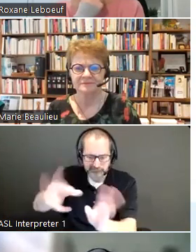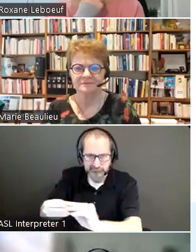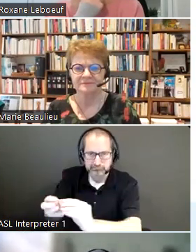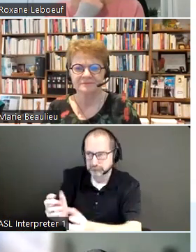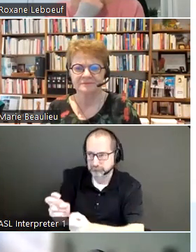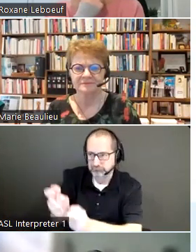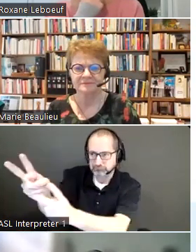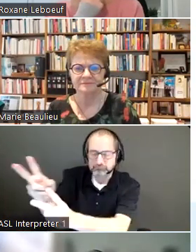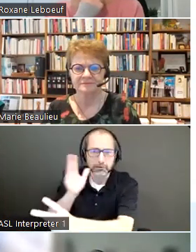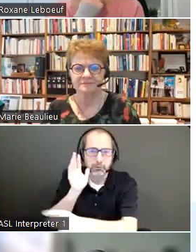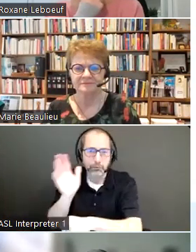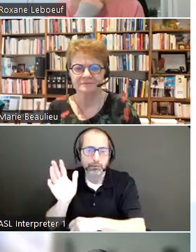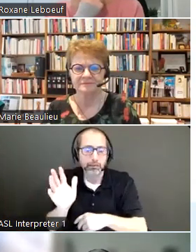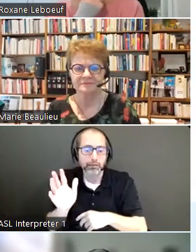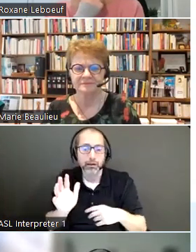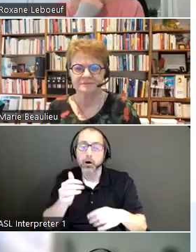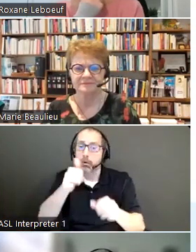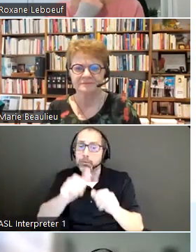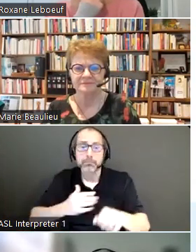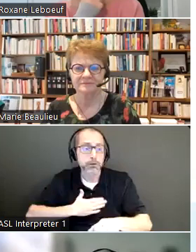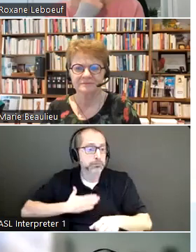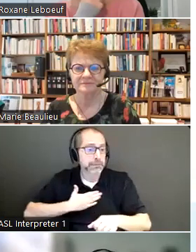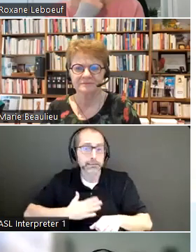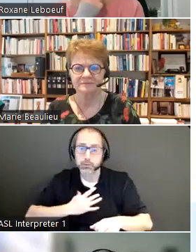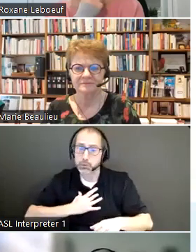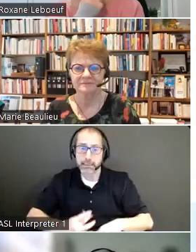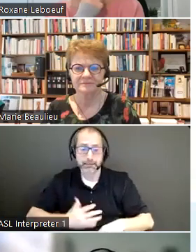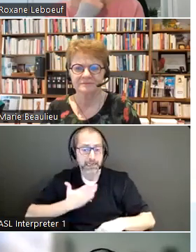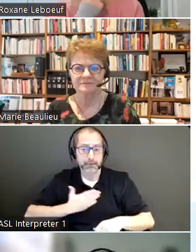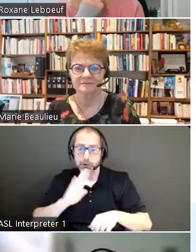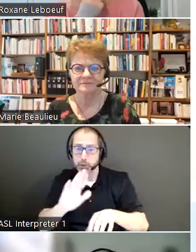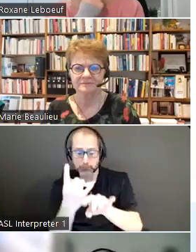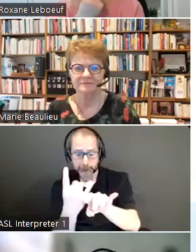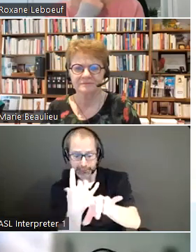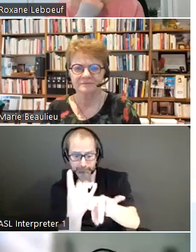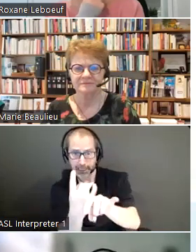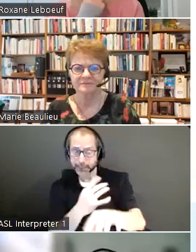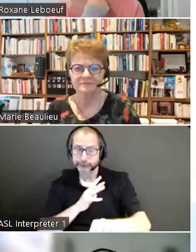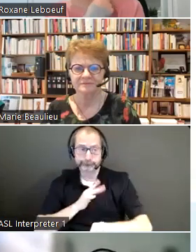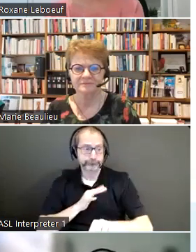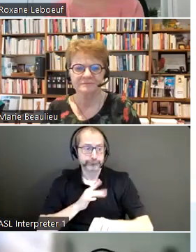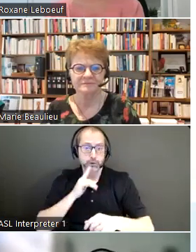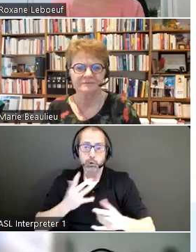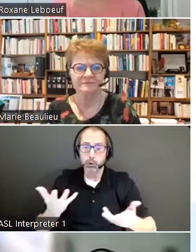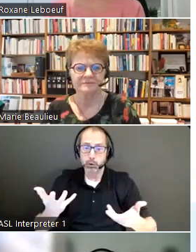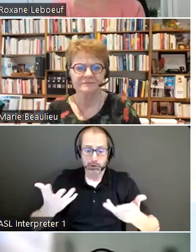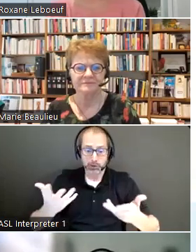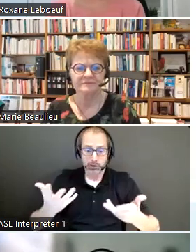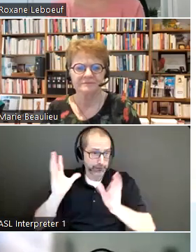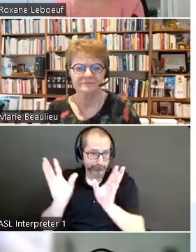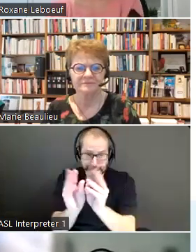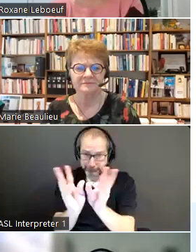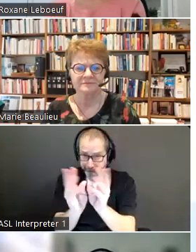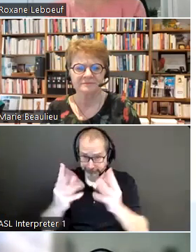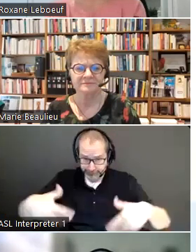do appreciate feedback. Just a quick pop-up will happen at the end of the session to provide some feedback. We